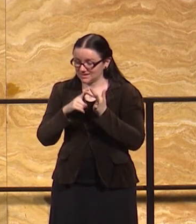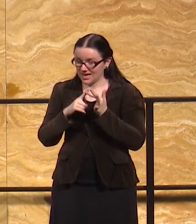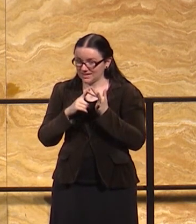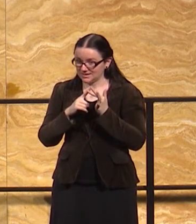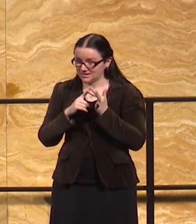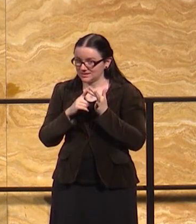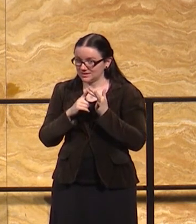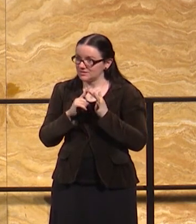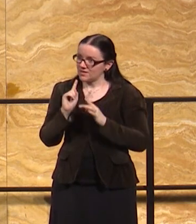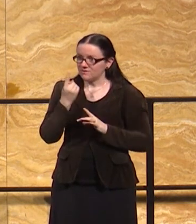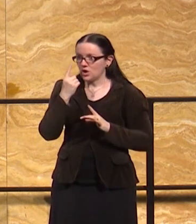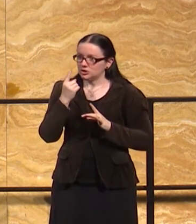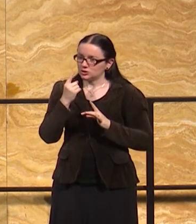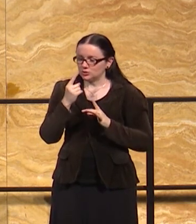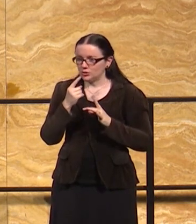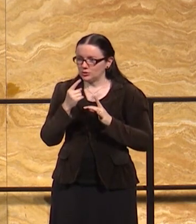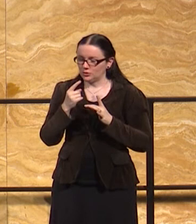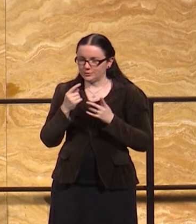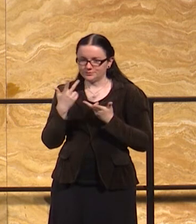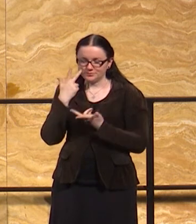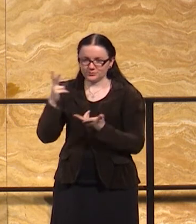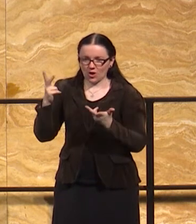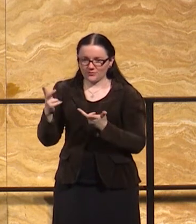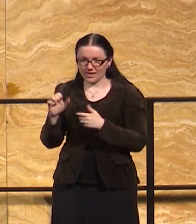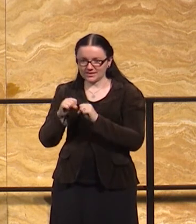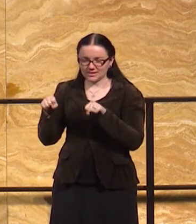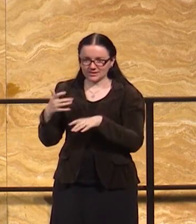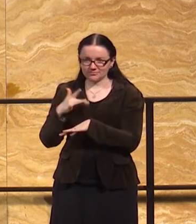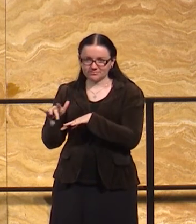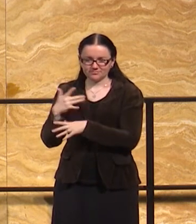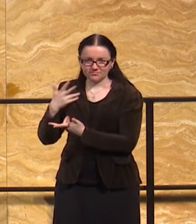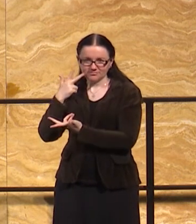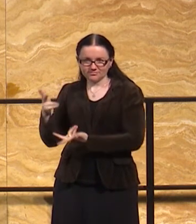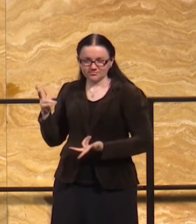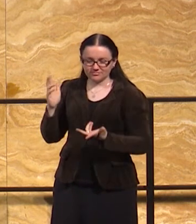UN system. You know, like look at the current US administration,